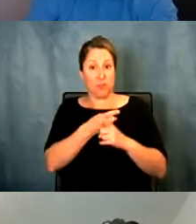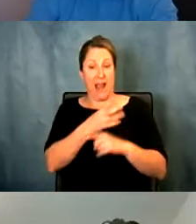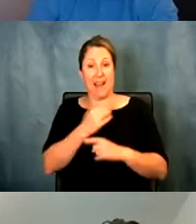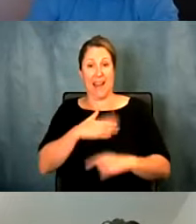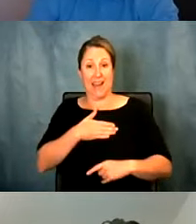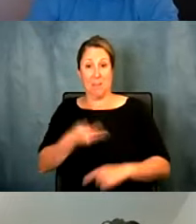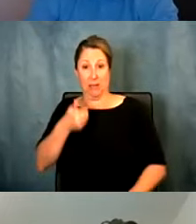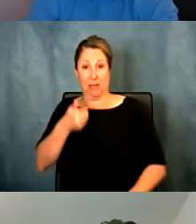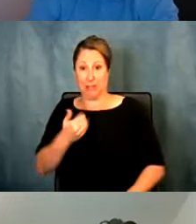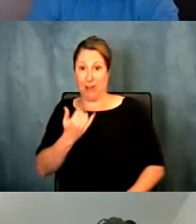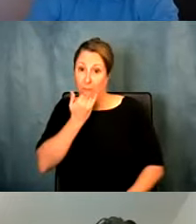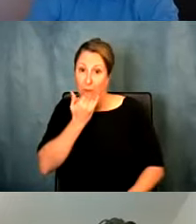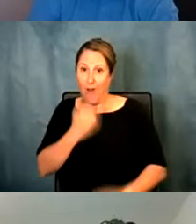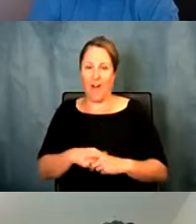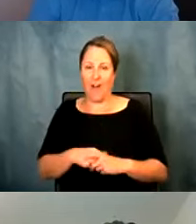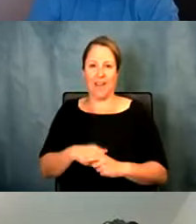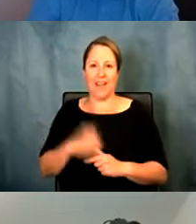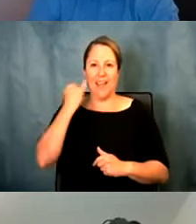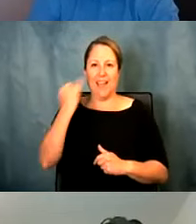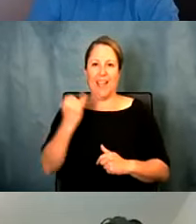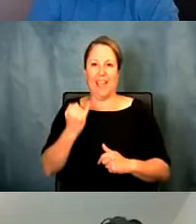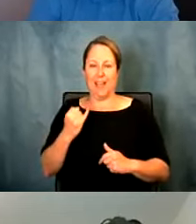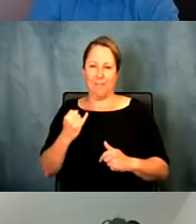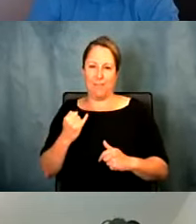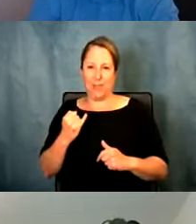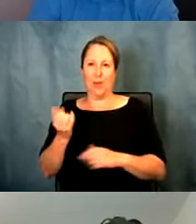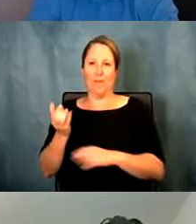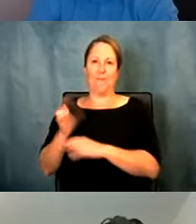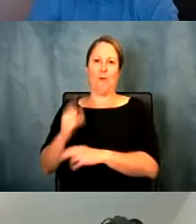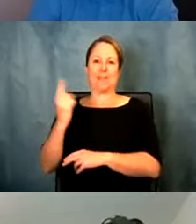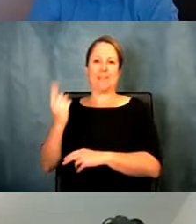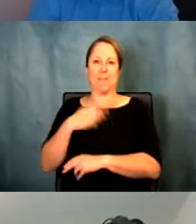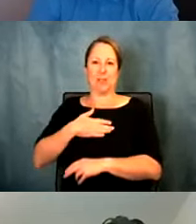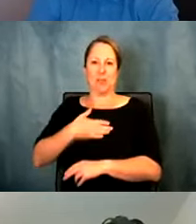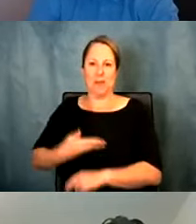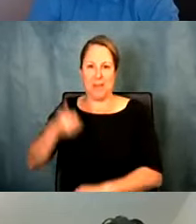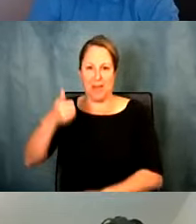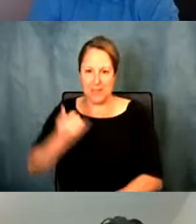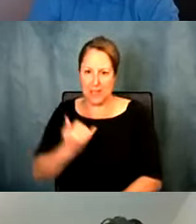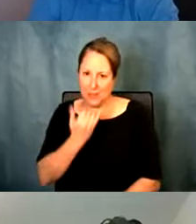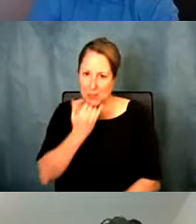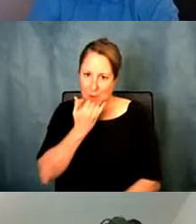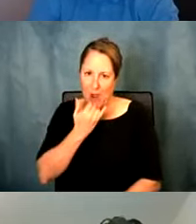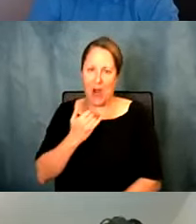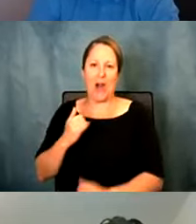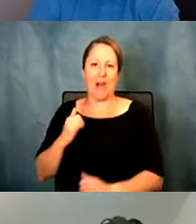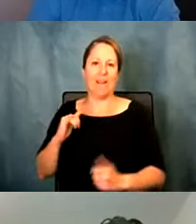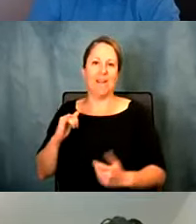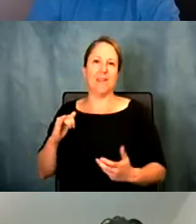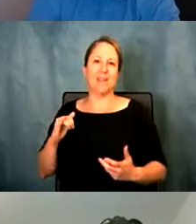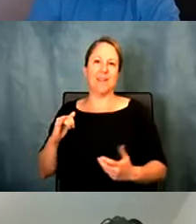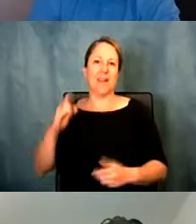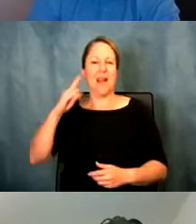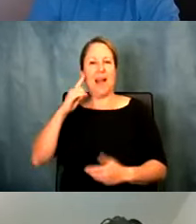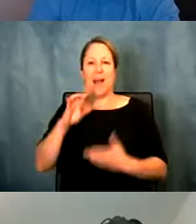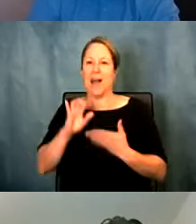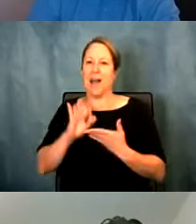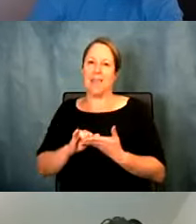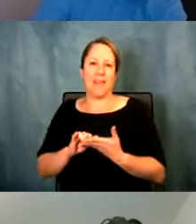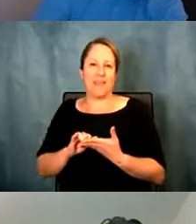if you tie it to where somebody has to admit that they're wrong in order to move through with making a personal change, I think that's just